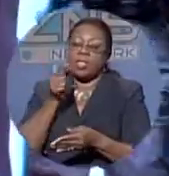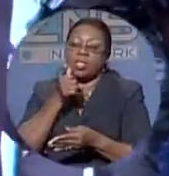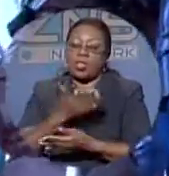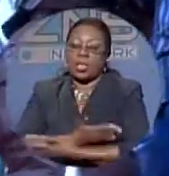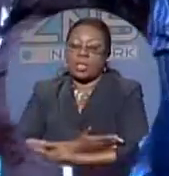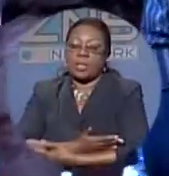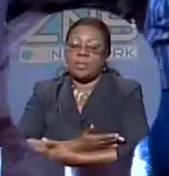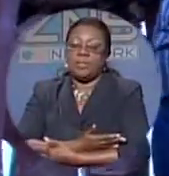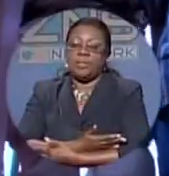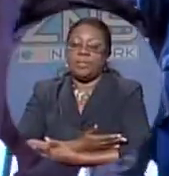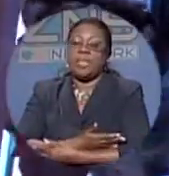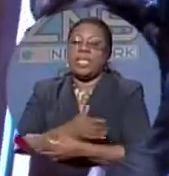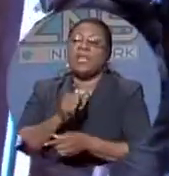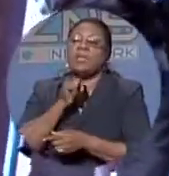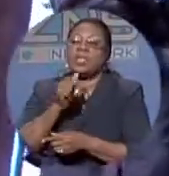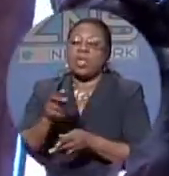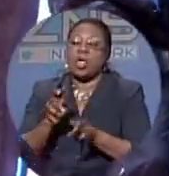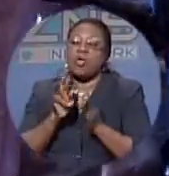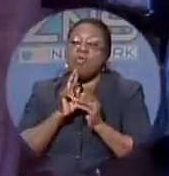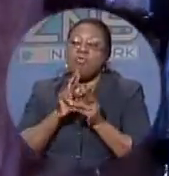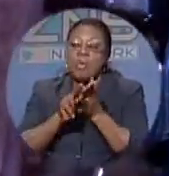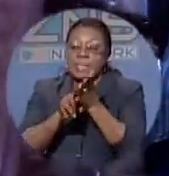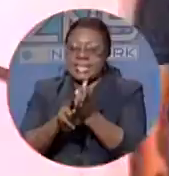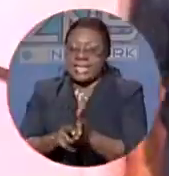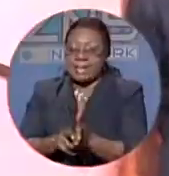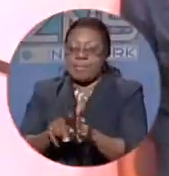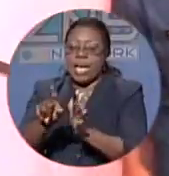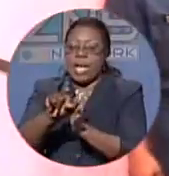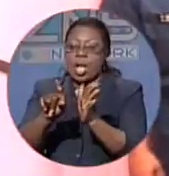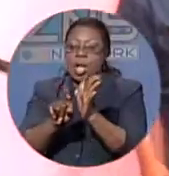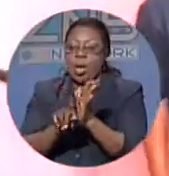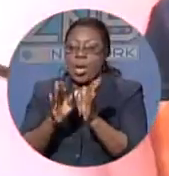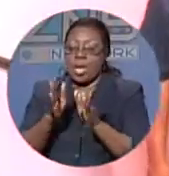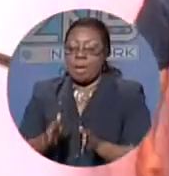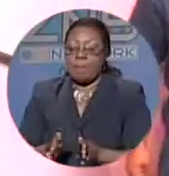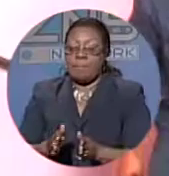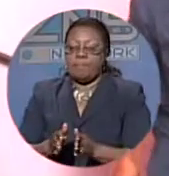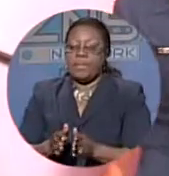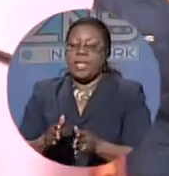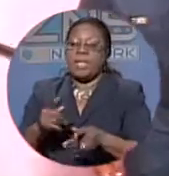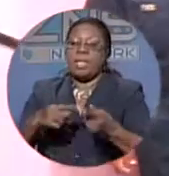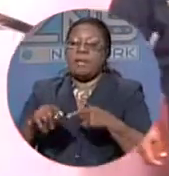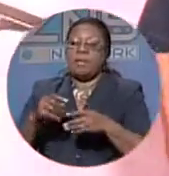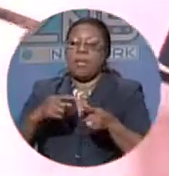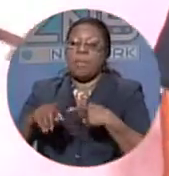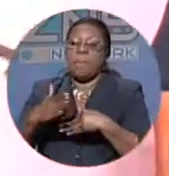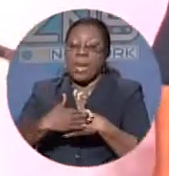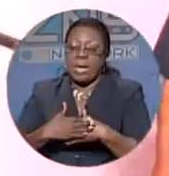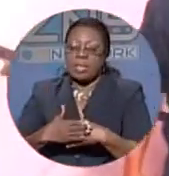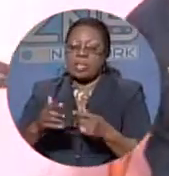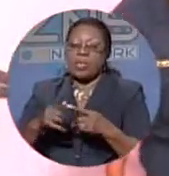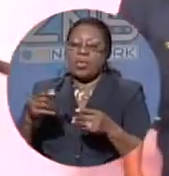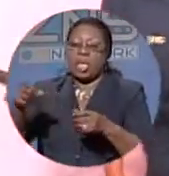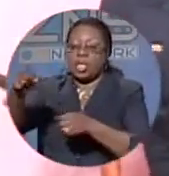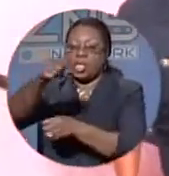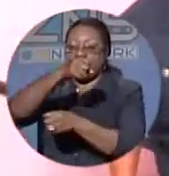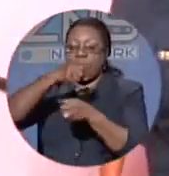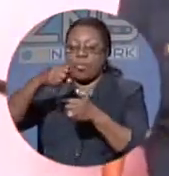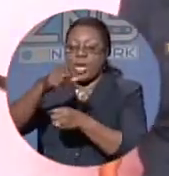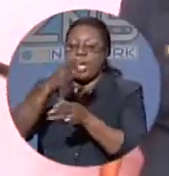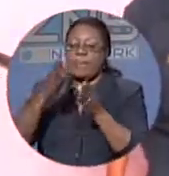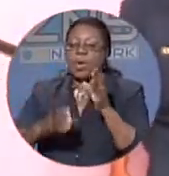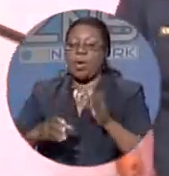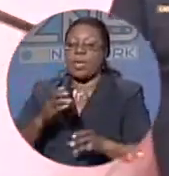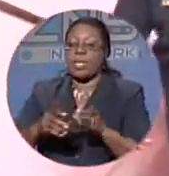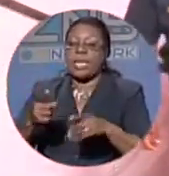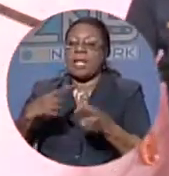enter a plea and was not represented by an attorney. Gomez said the case will be fast-tracked to the Supreme Court, and Gibson will have to appear in